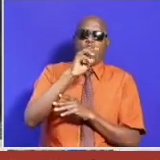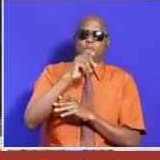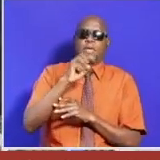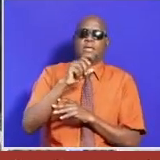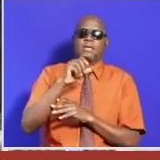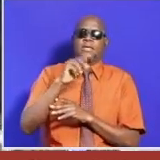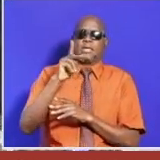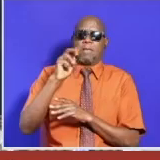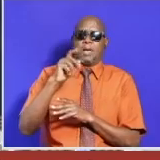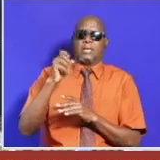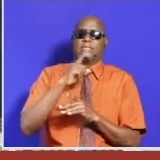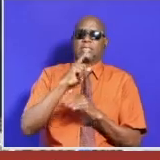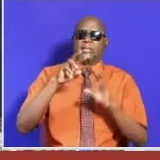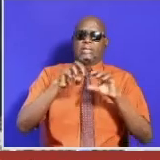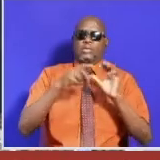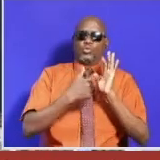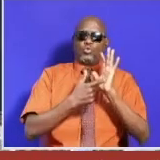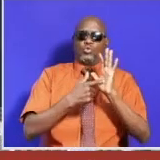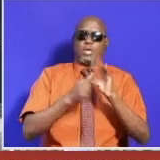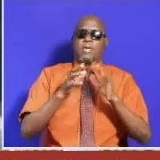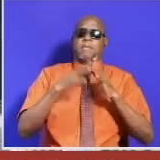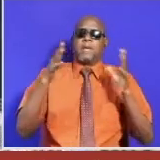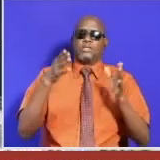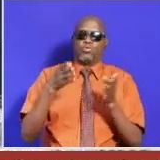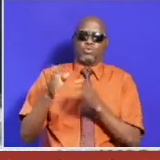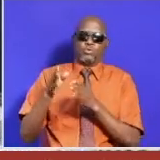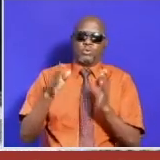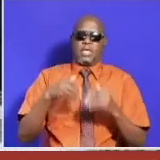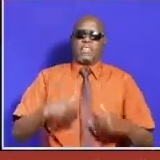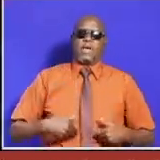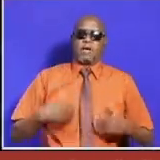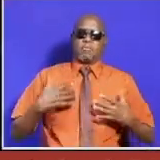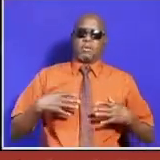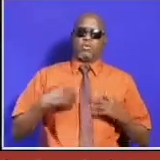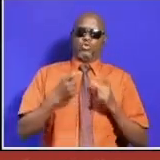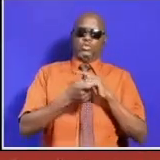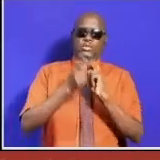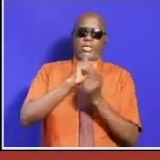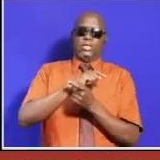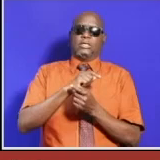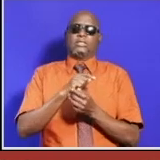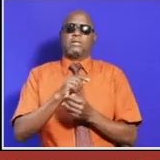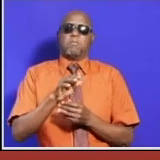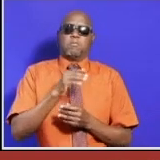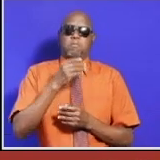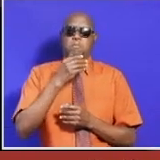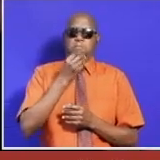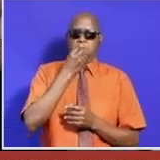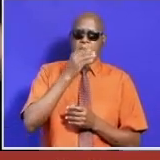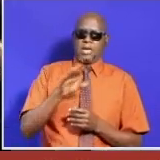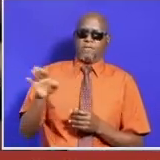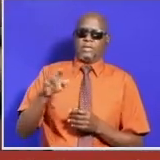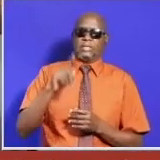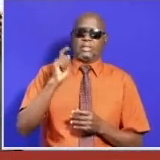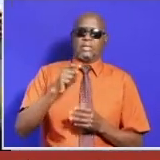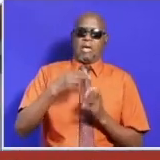with research showing that there is an immense opportunity among younger people who are also changing breakfast cereal consumption habits due to their need for